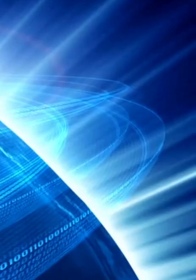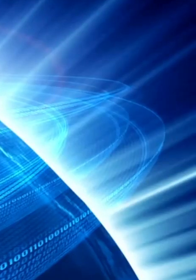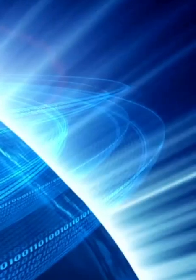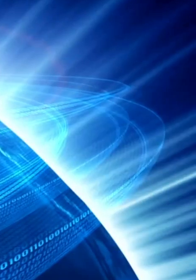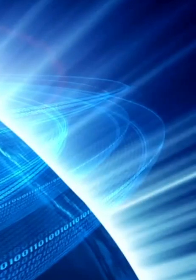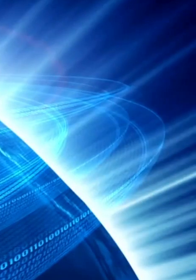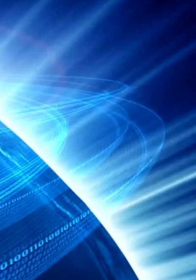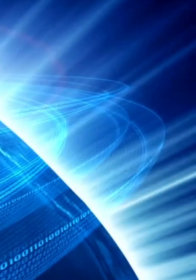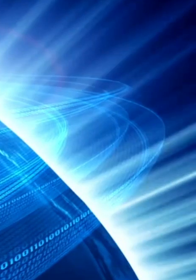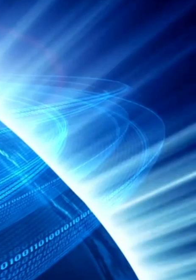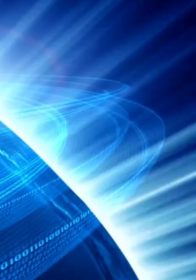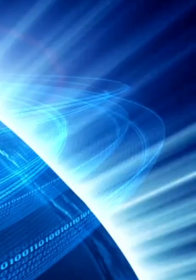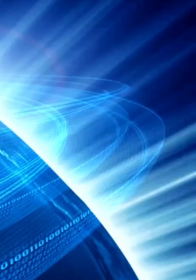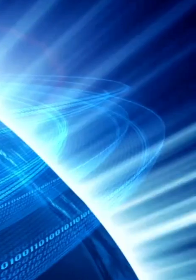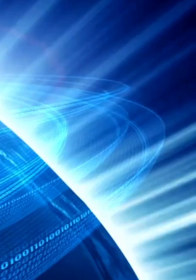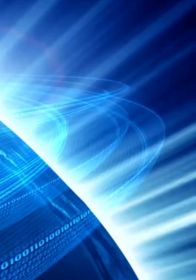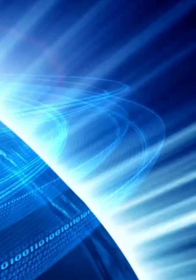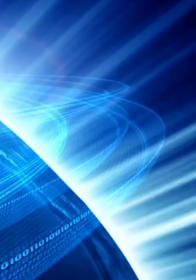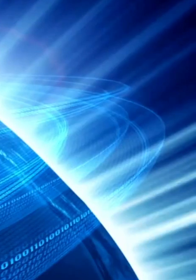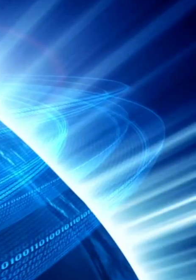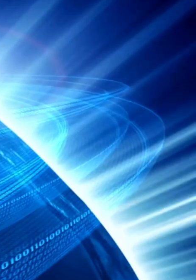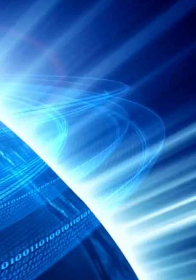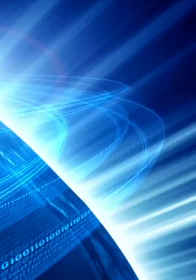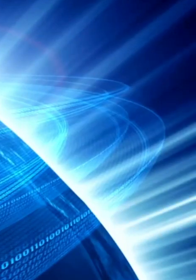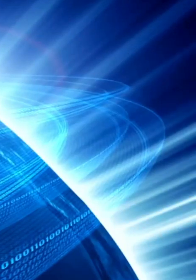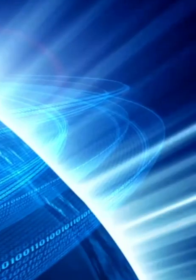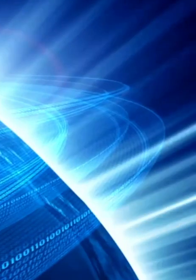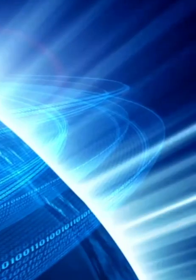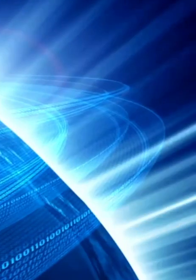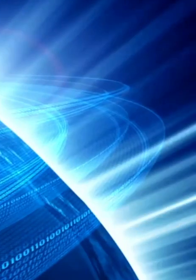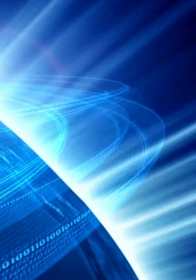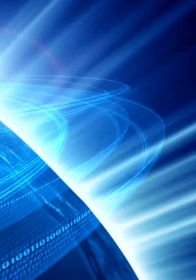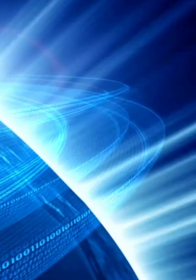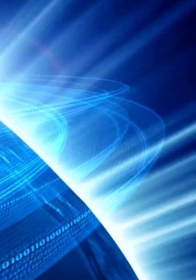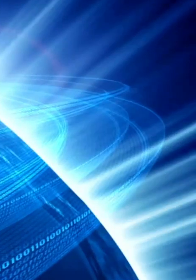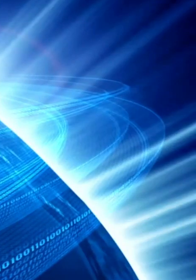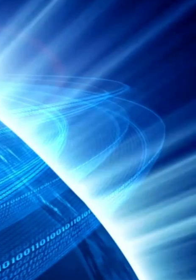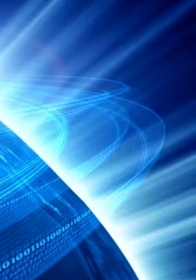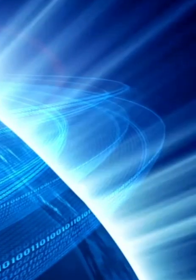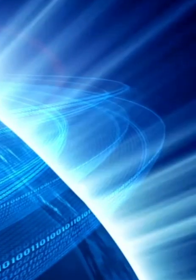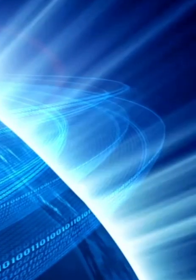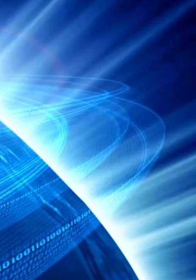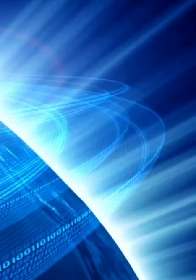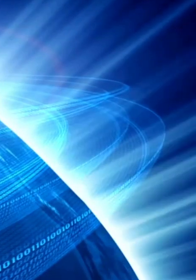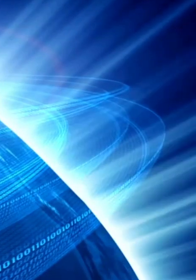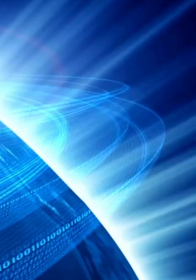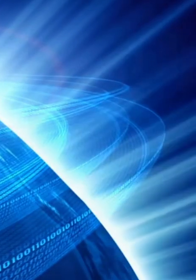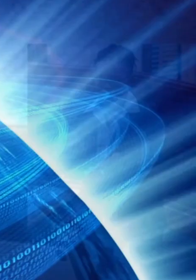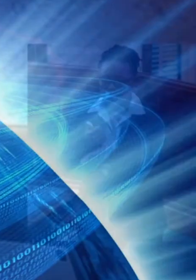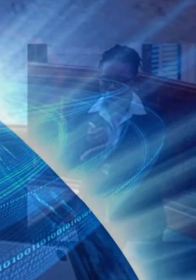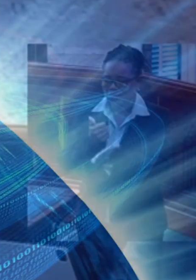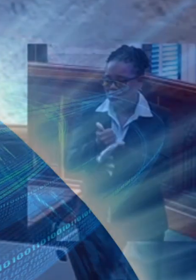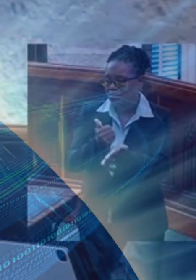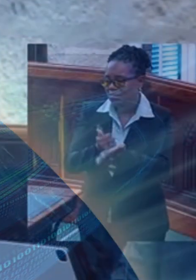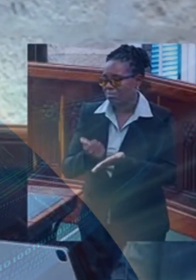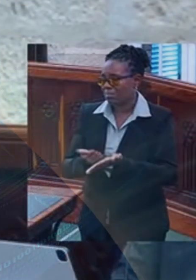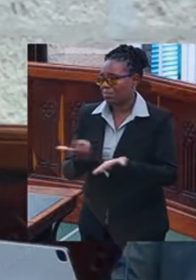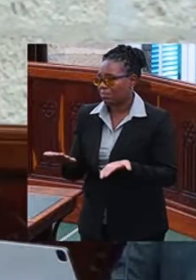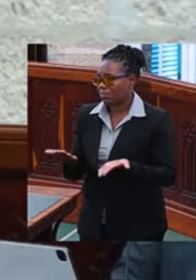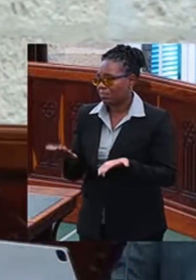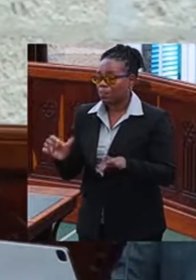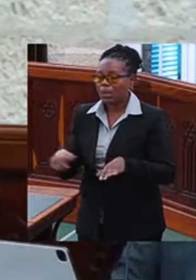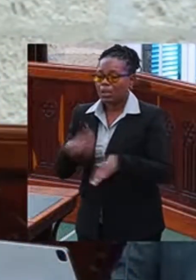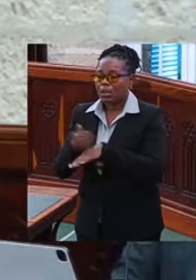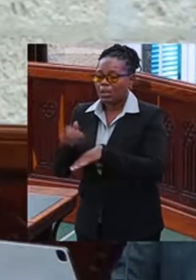second element of the budget speech, the budgetary proposals, is the place in the presentation where the Minister of Finance is expected to